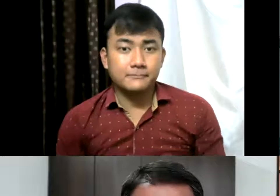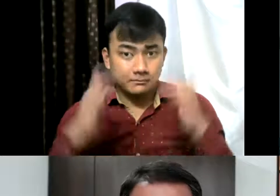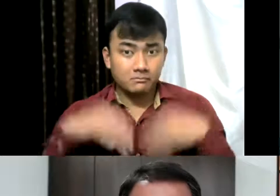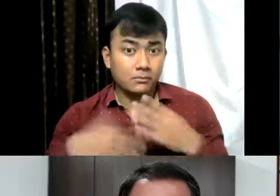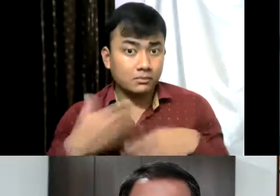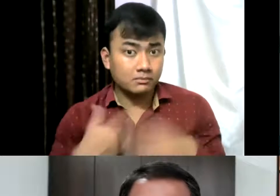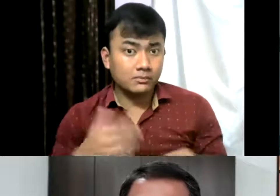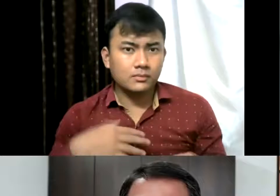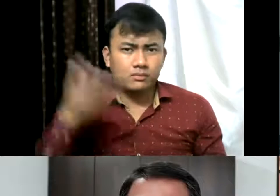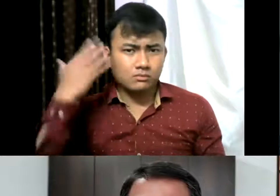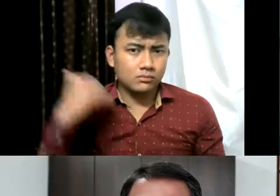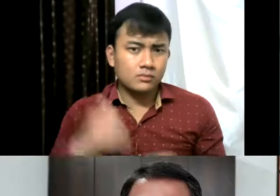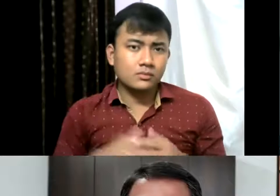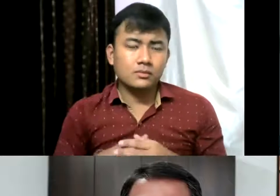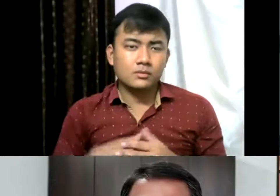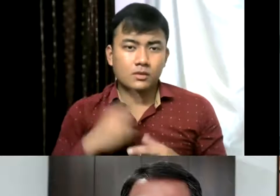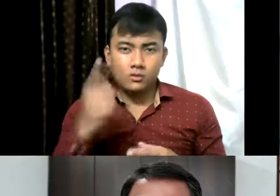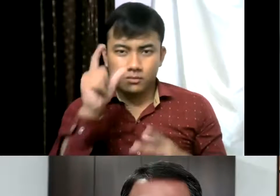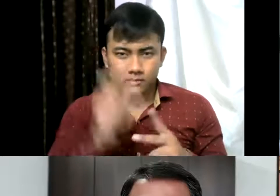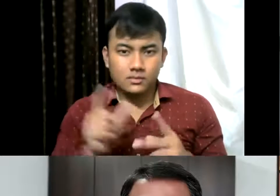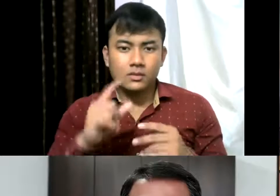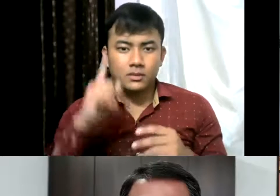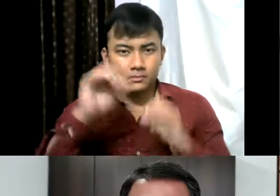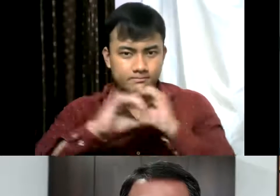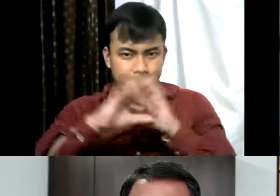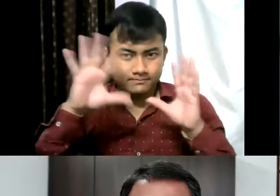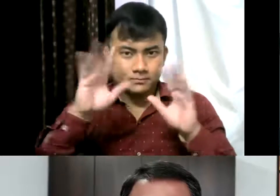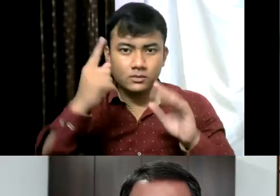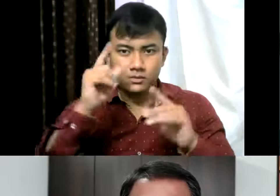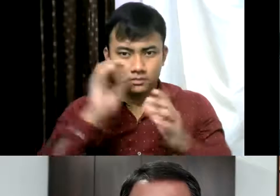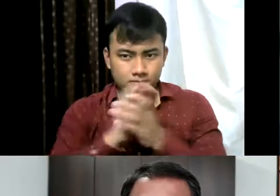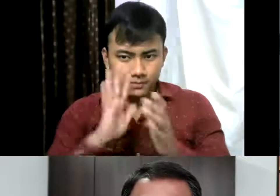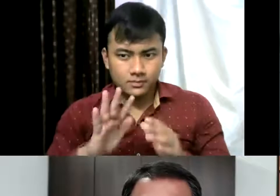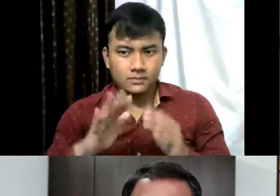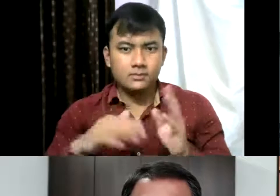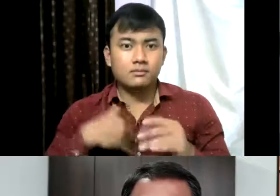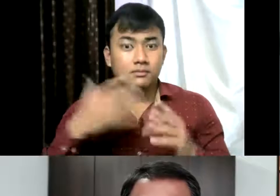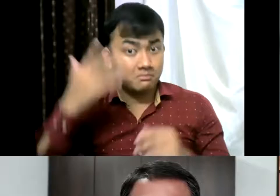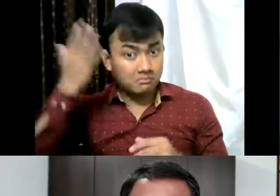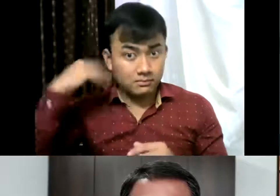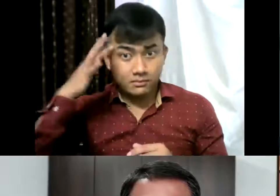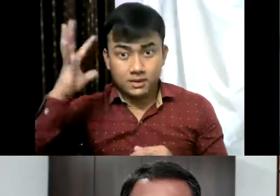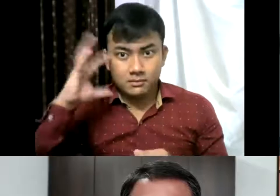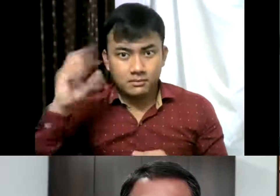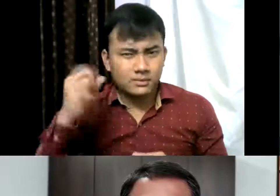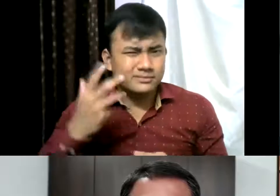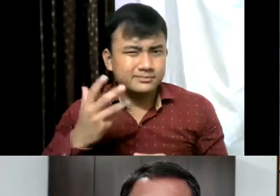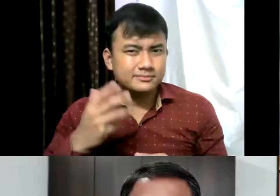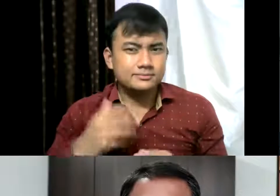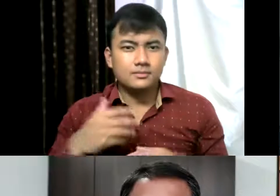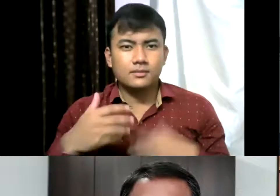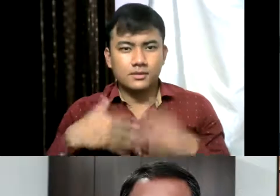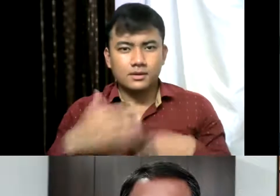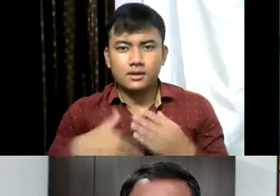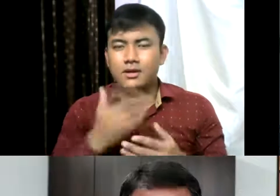When I was, this is from a broader kind of an anecdotal evidence. I remember when, heterosexual